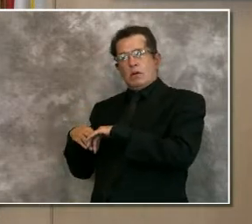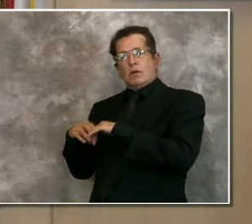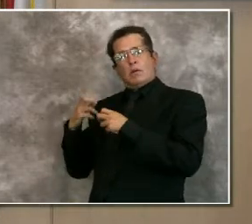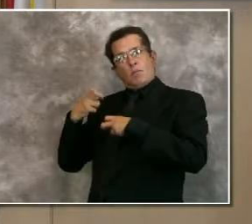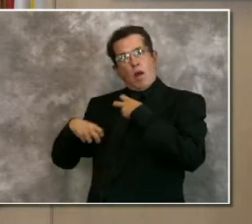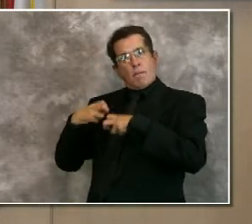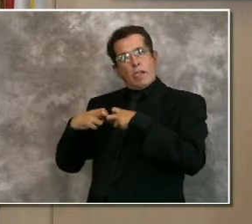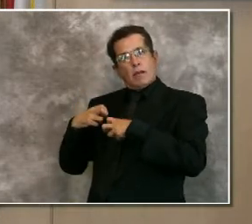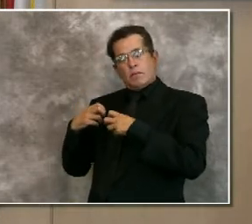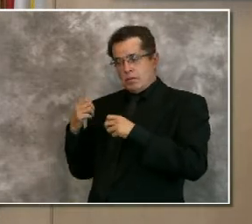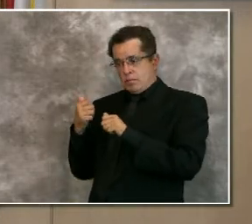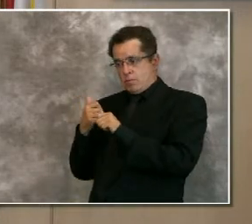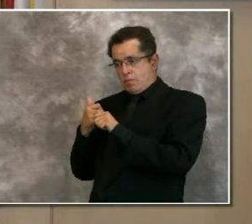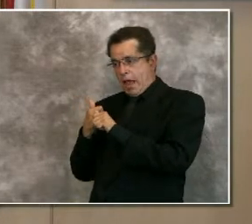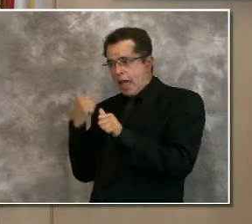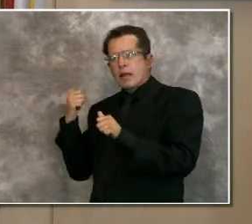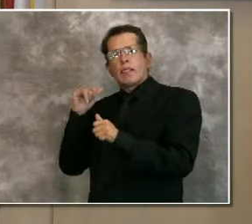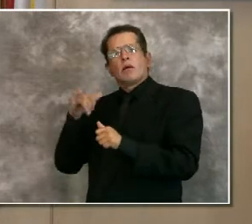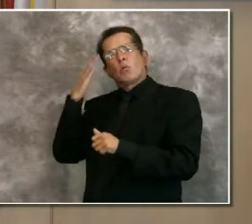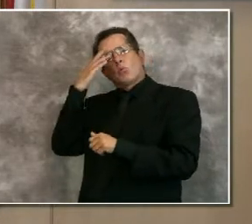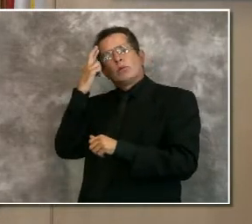is continuing to cause this problem?